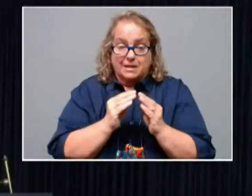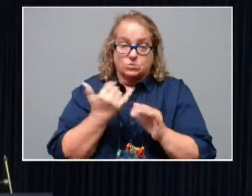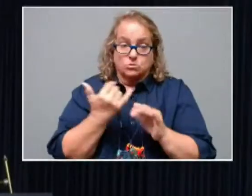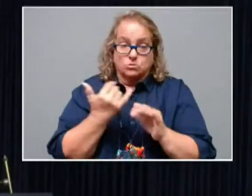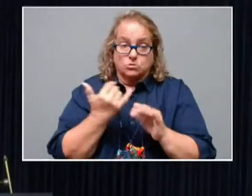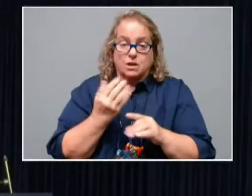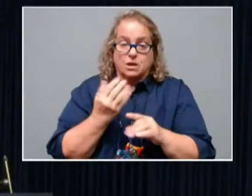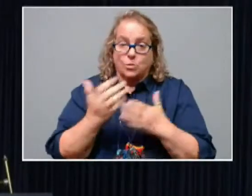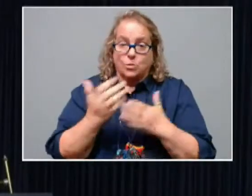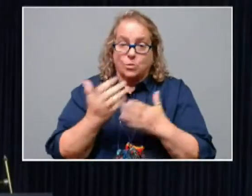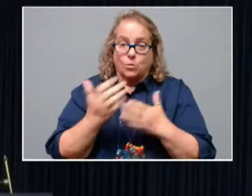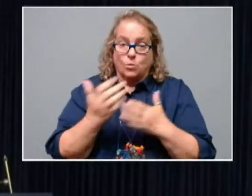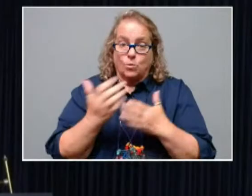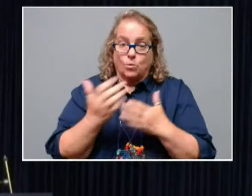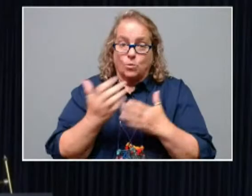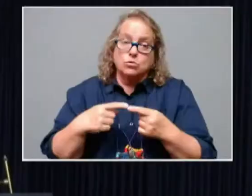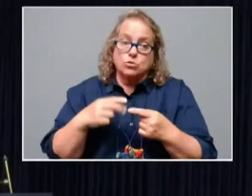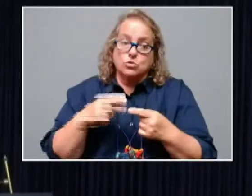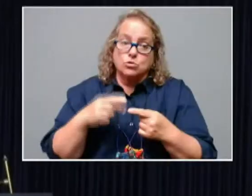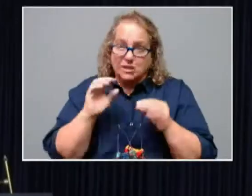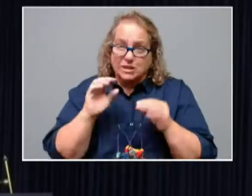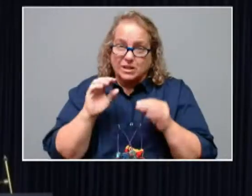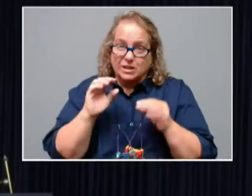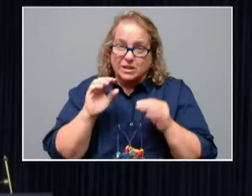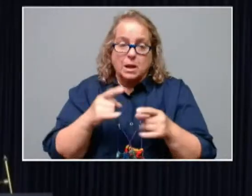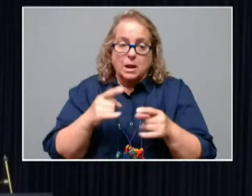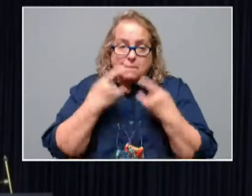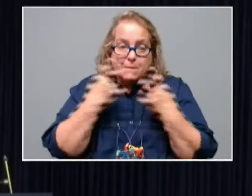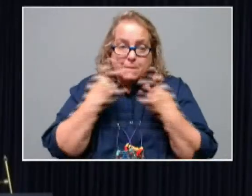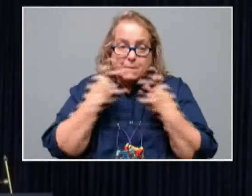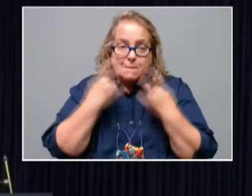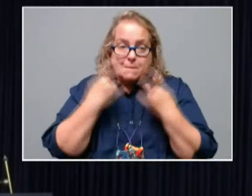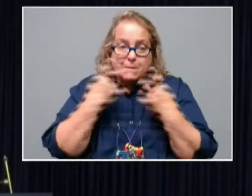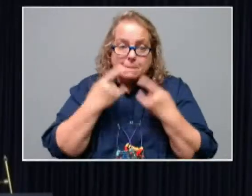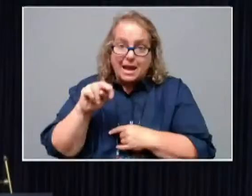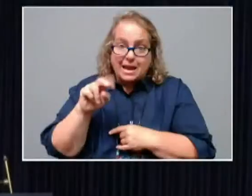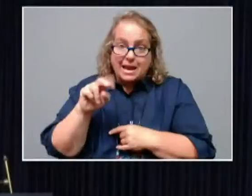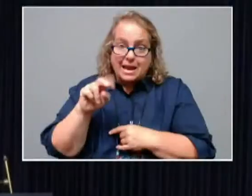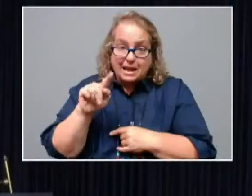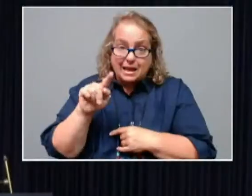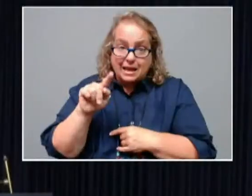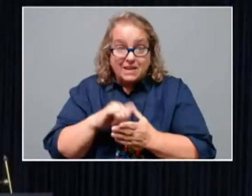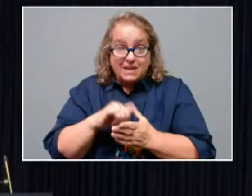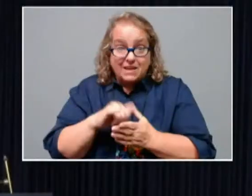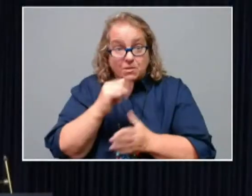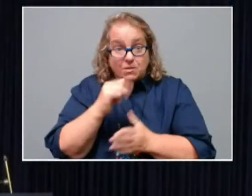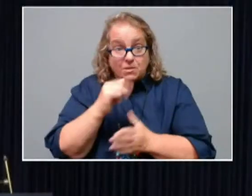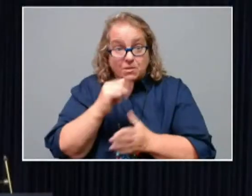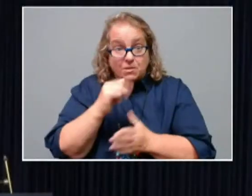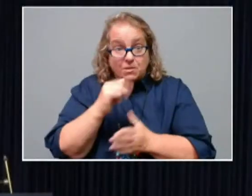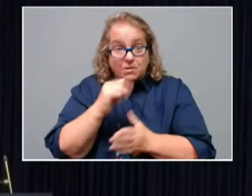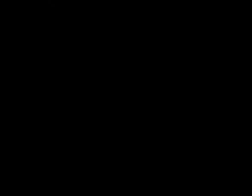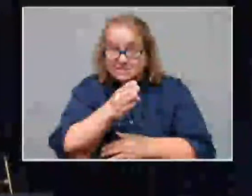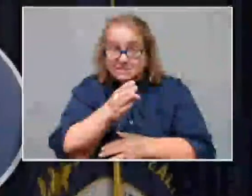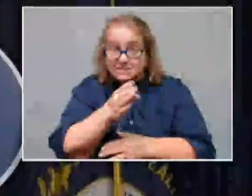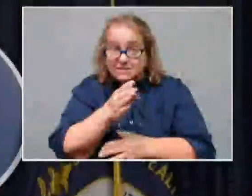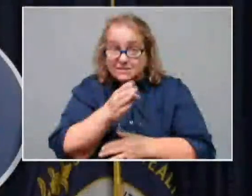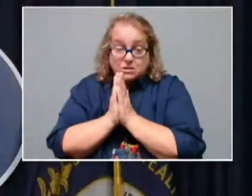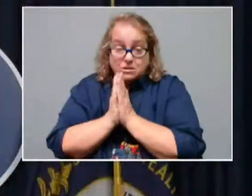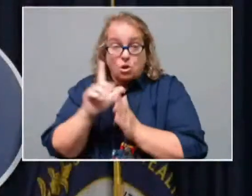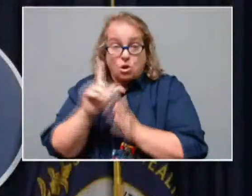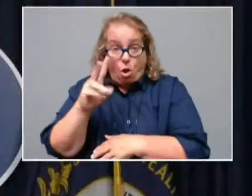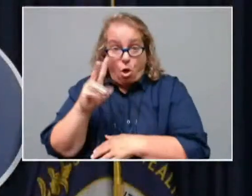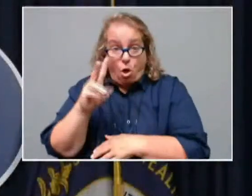about reinstituting mask mandates. Is that something that you have explicitly asked lawmakers to reinstitute? And